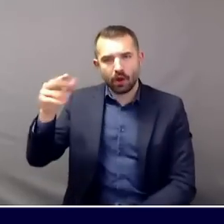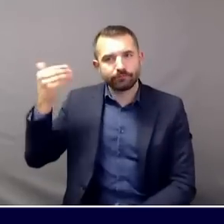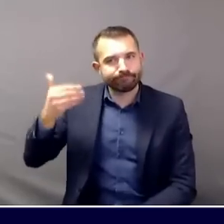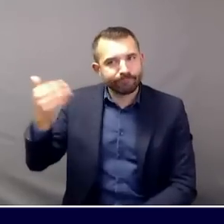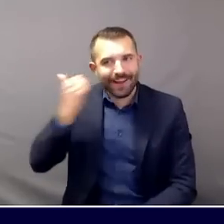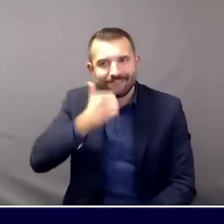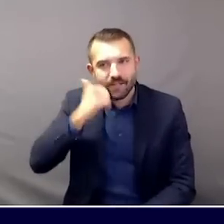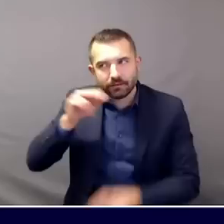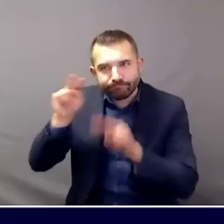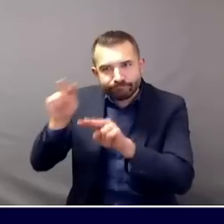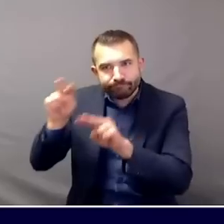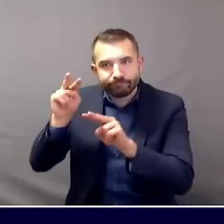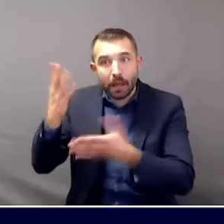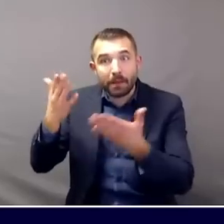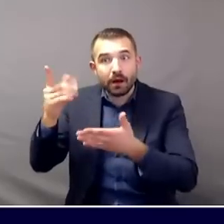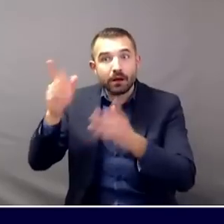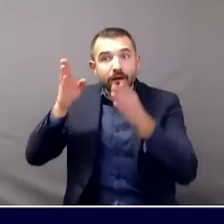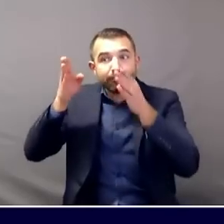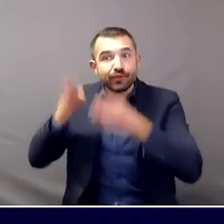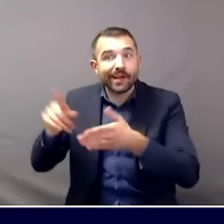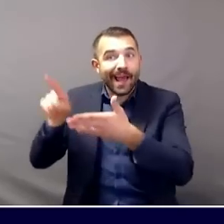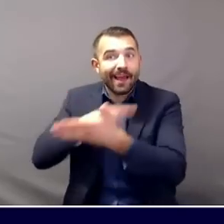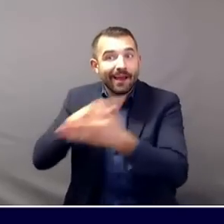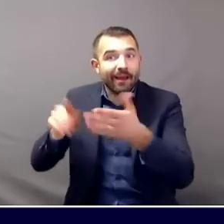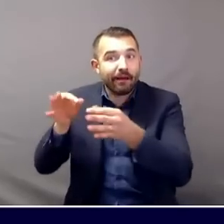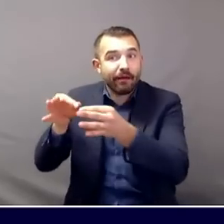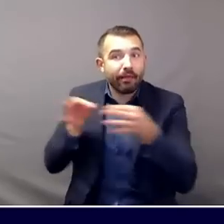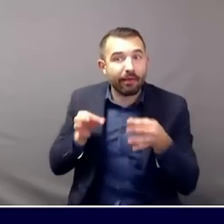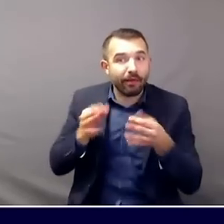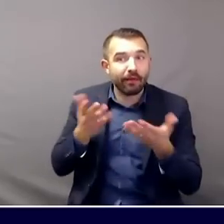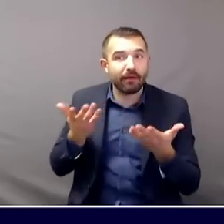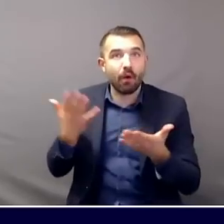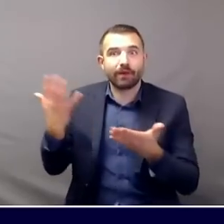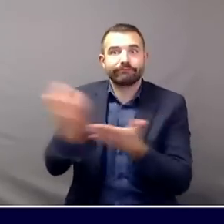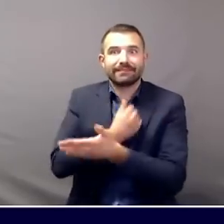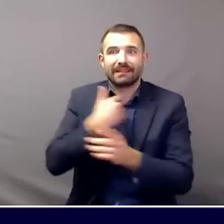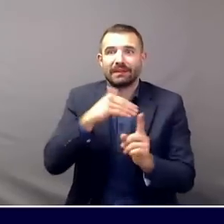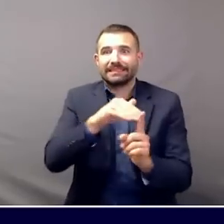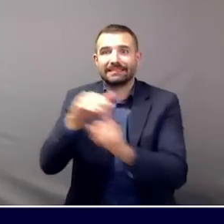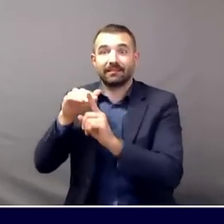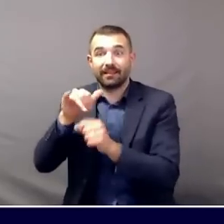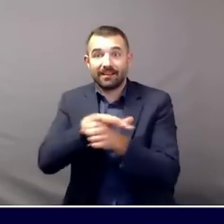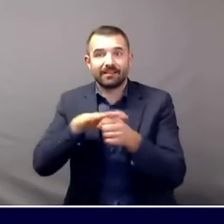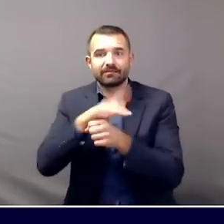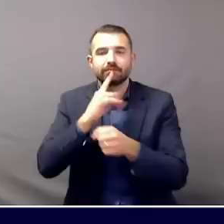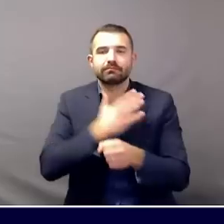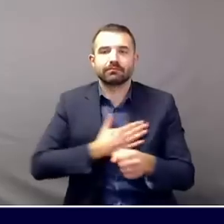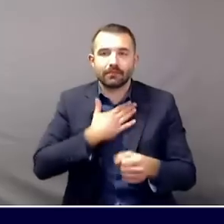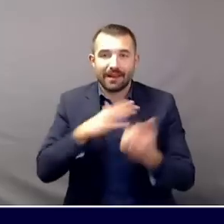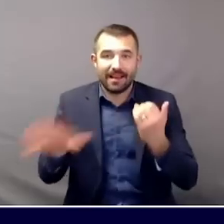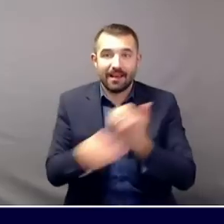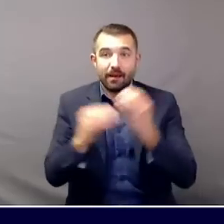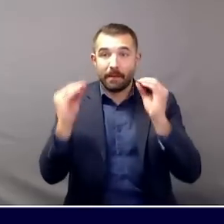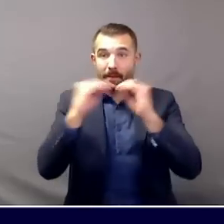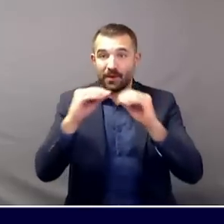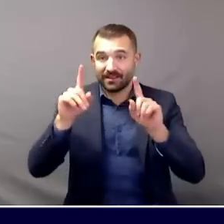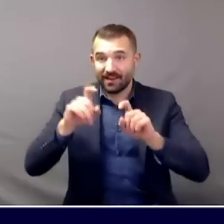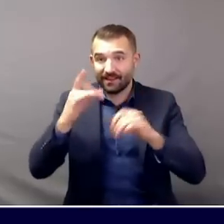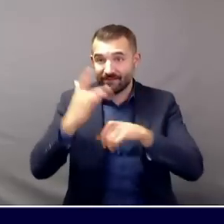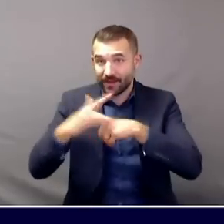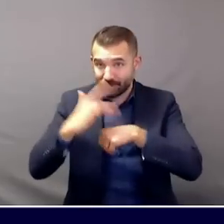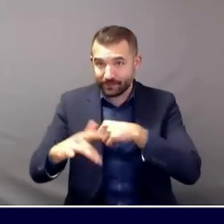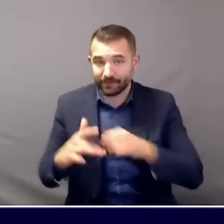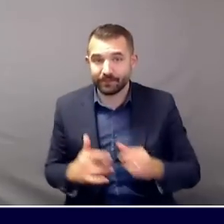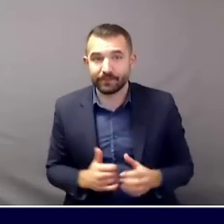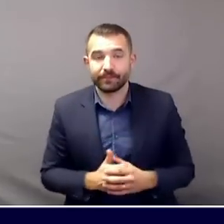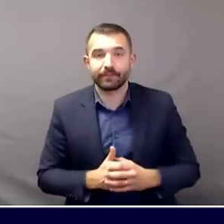these sites to expand their capacity to deal with demand. But do shop around. You can, when you look, find sites that